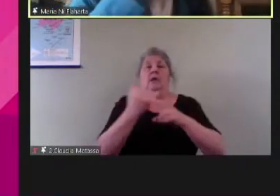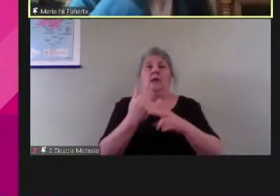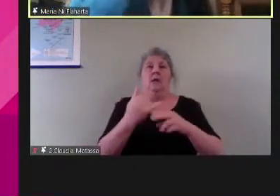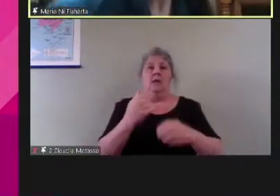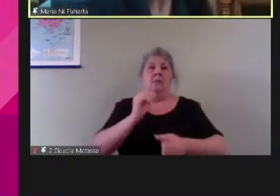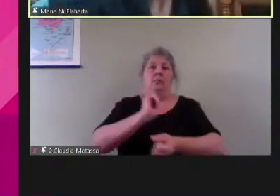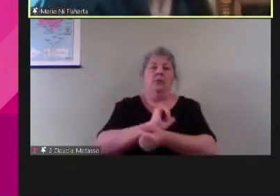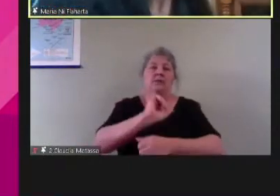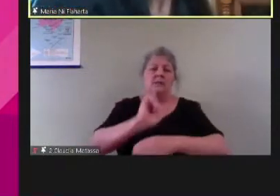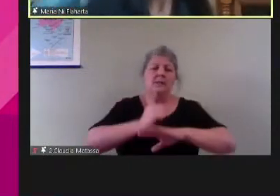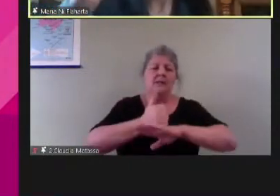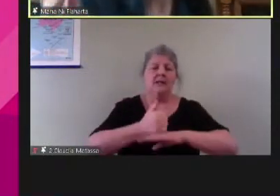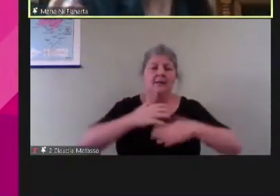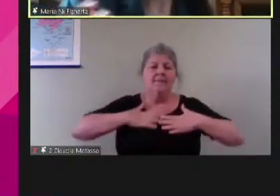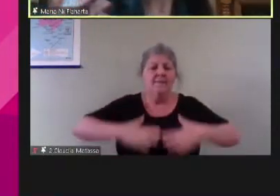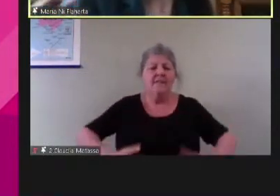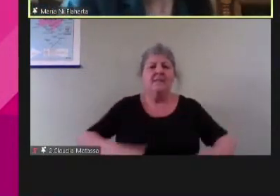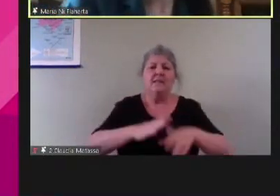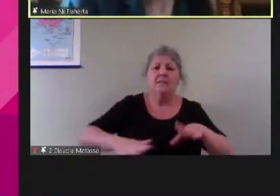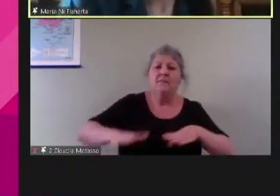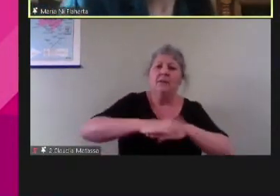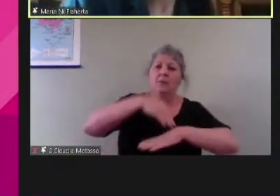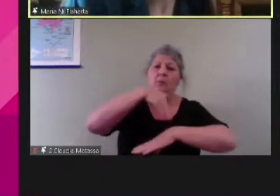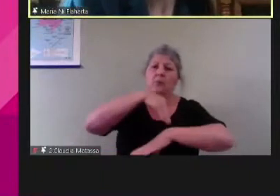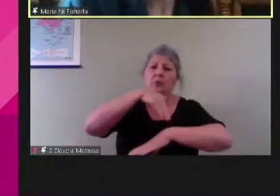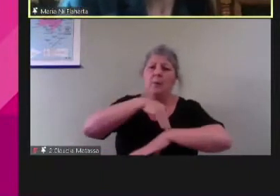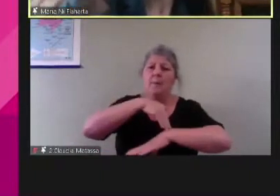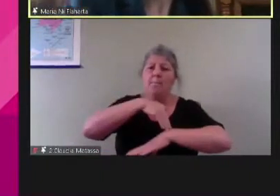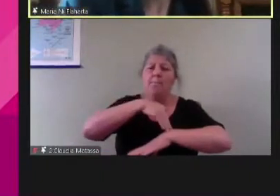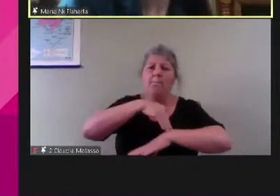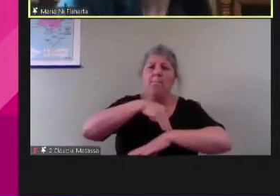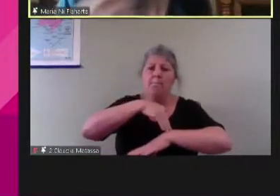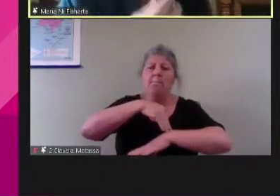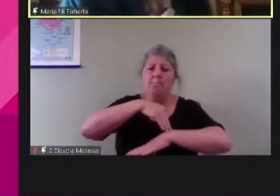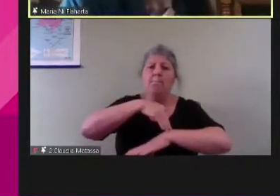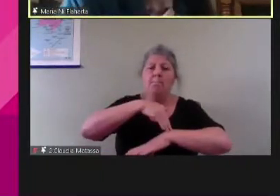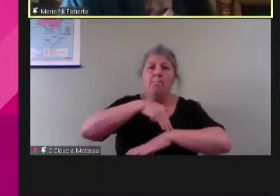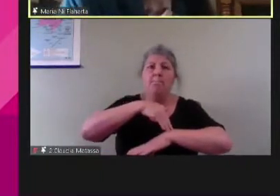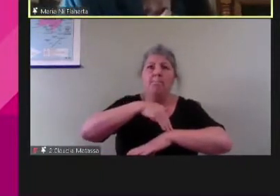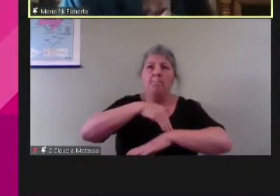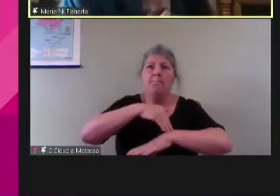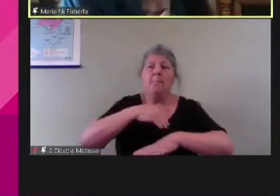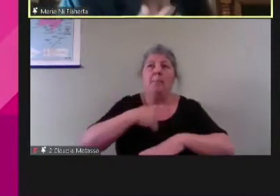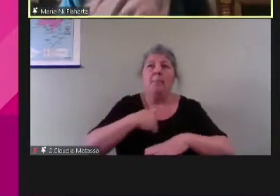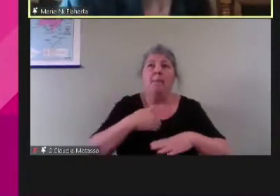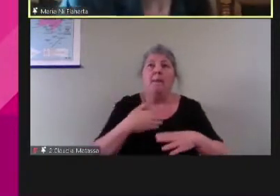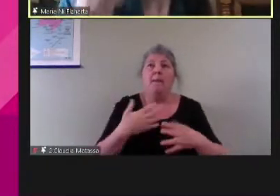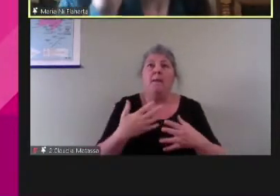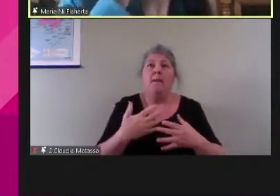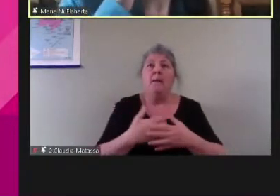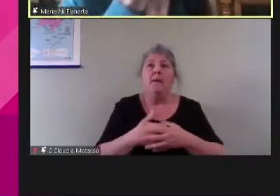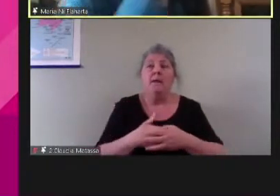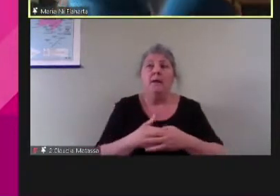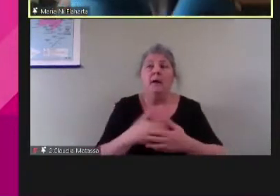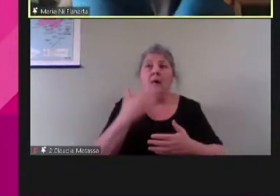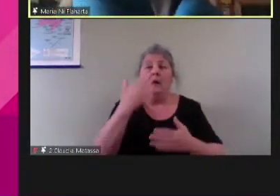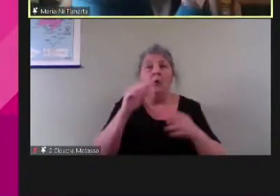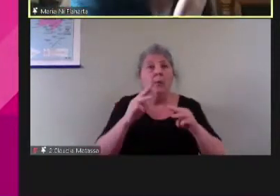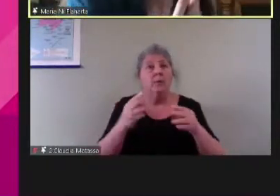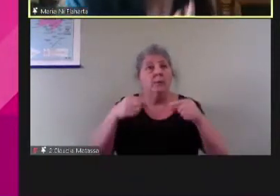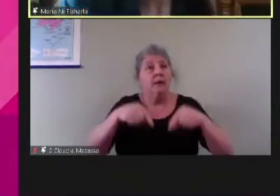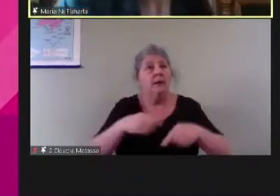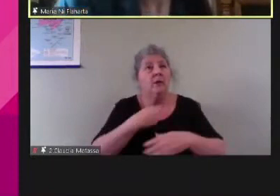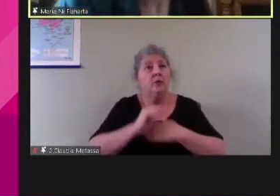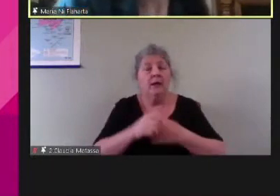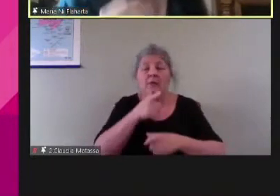So the physical environment was an issue across impairment types. And I know that As I Am, who are here today, have done some work